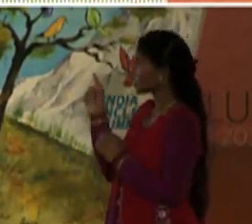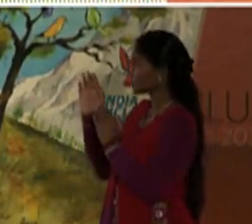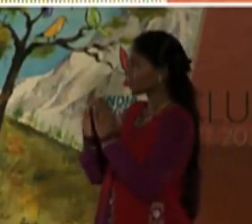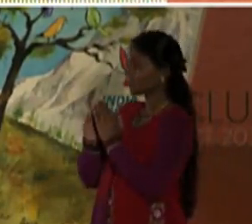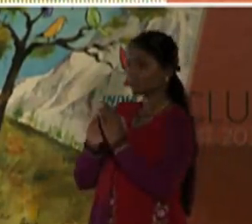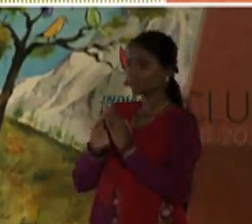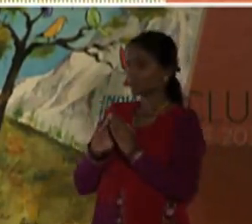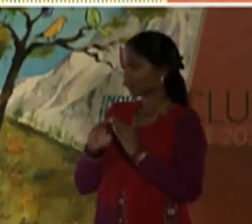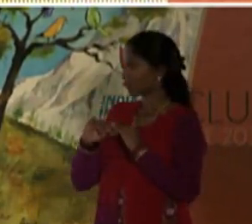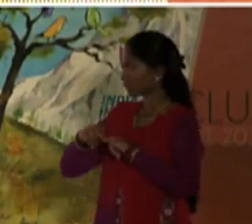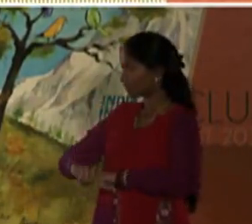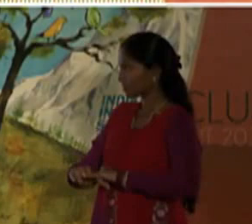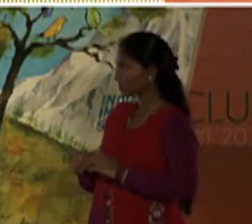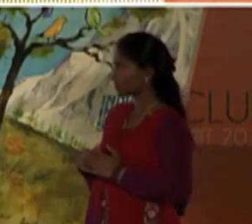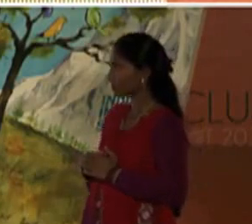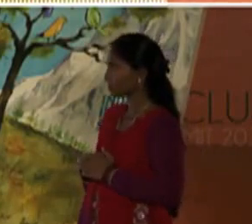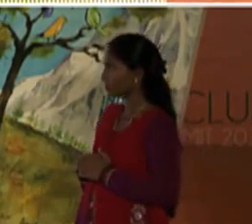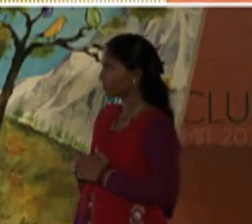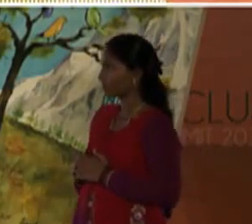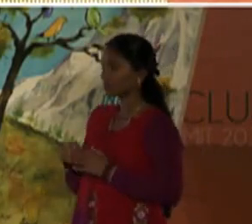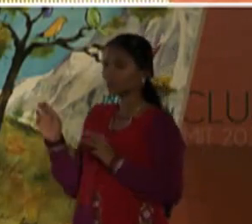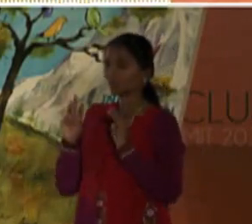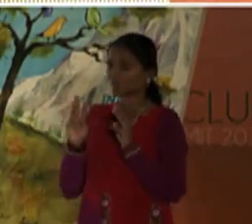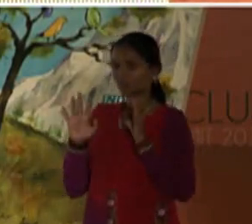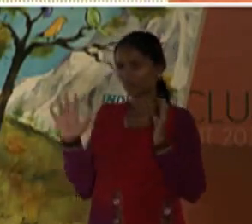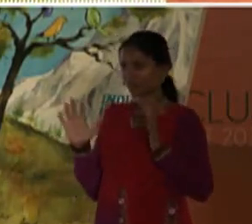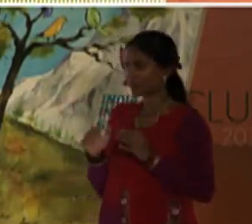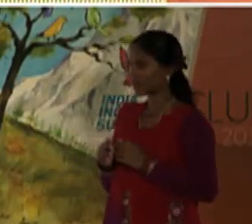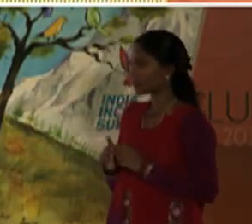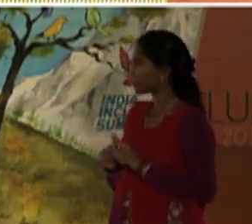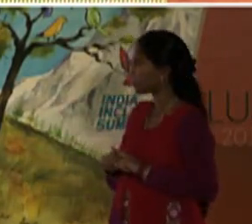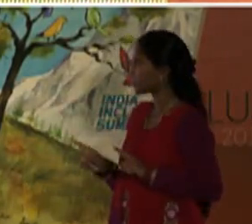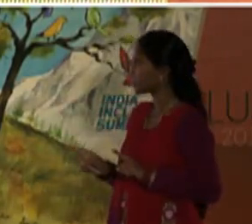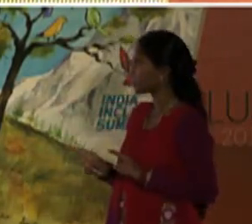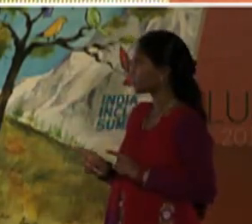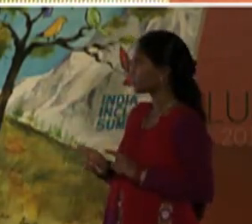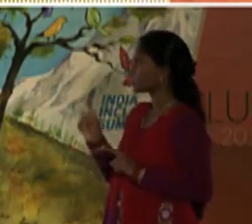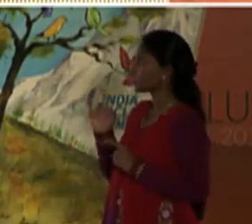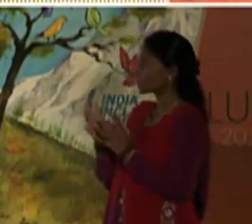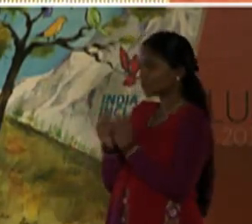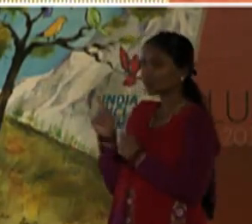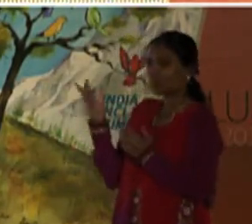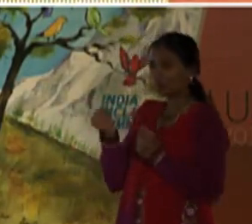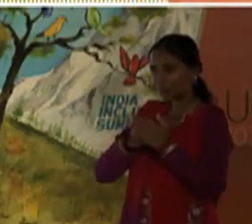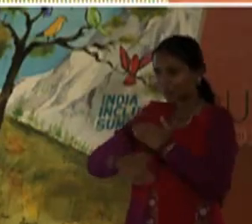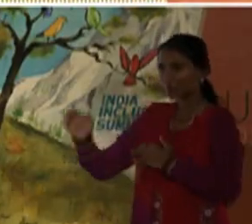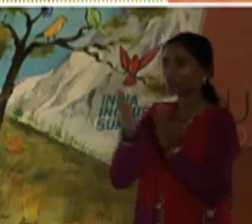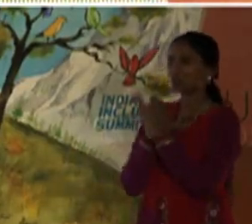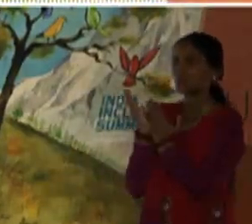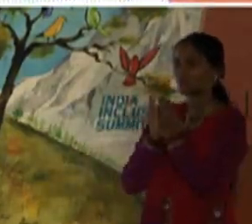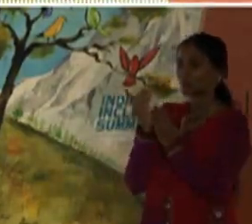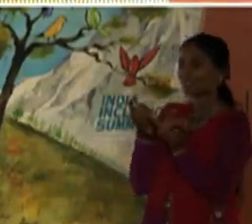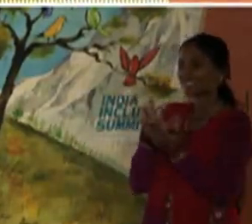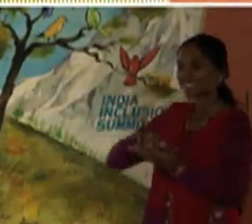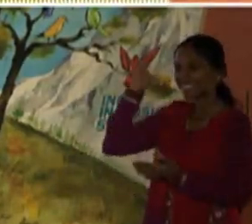this family that loved her, they cherished her, and they were just wonderful. But she wanted to go to school, and they didn't think there was